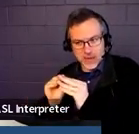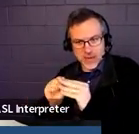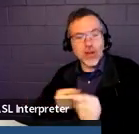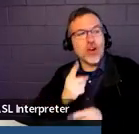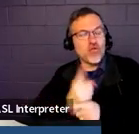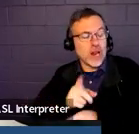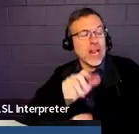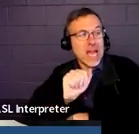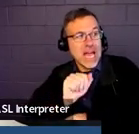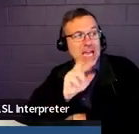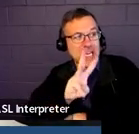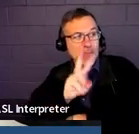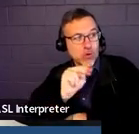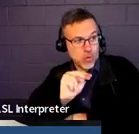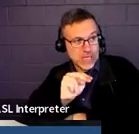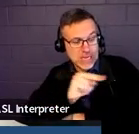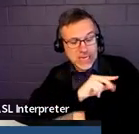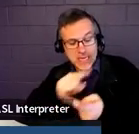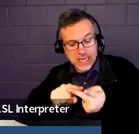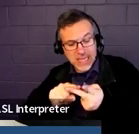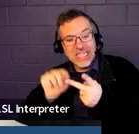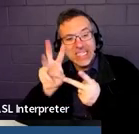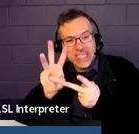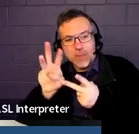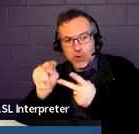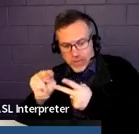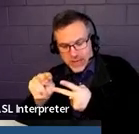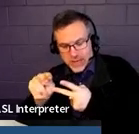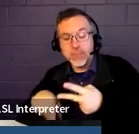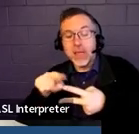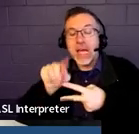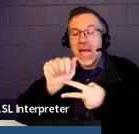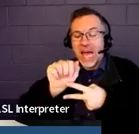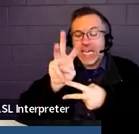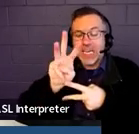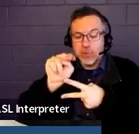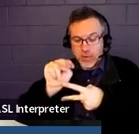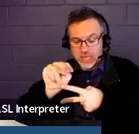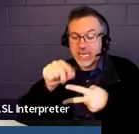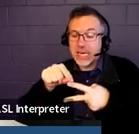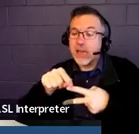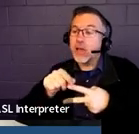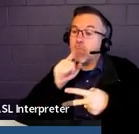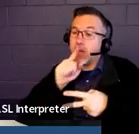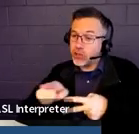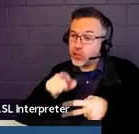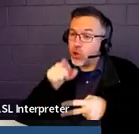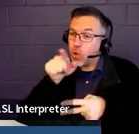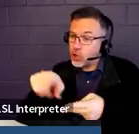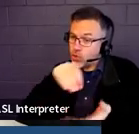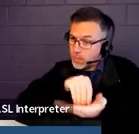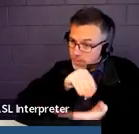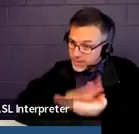the WN, the written notice. In the AWN, you make sure that you list the fact that you are going to speak